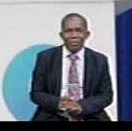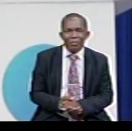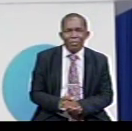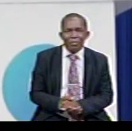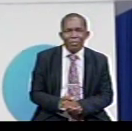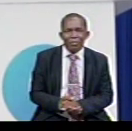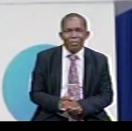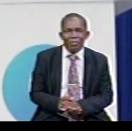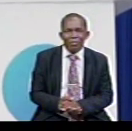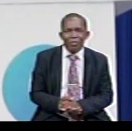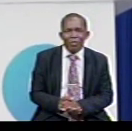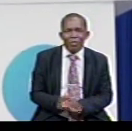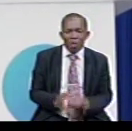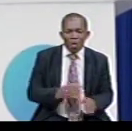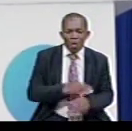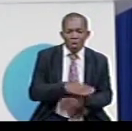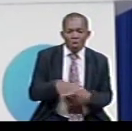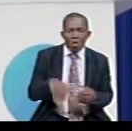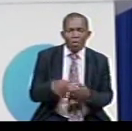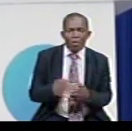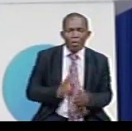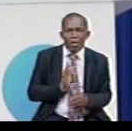All regional overseers, please